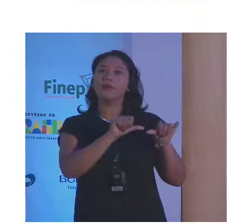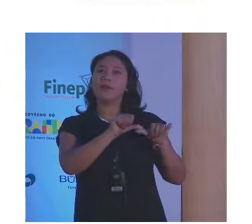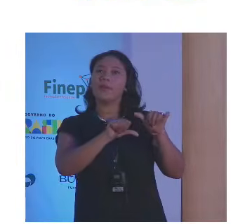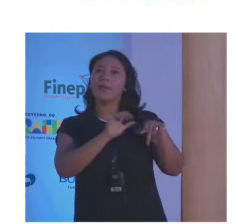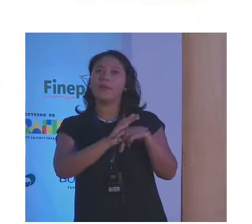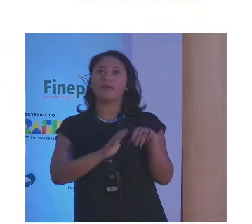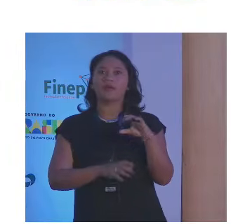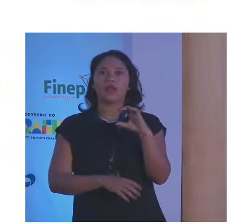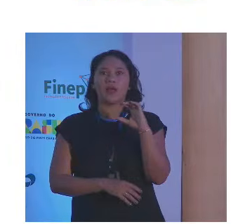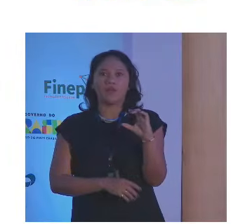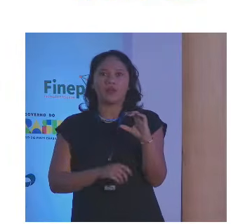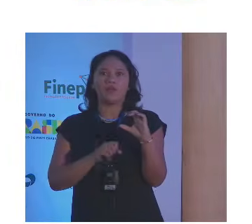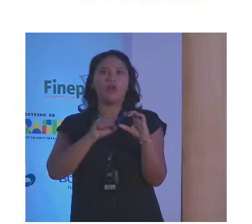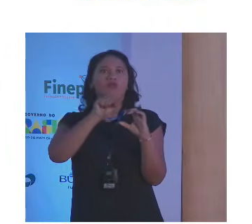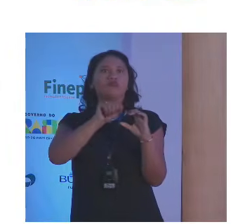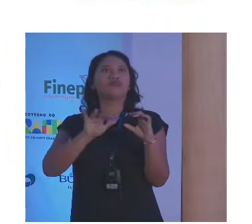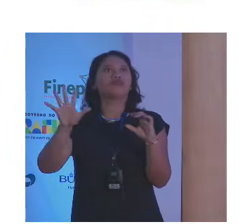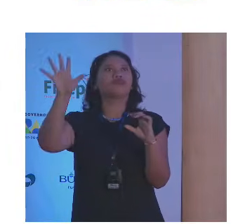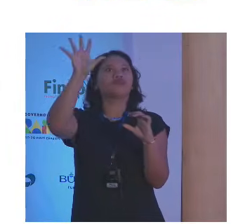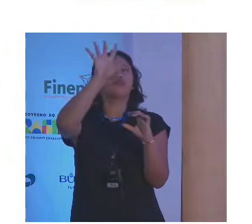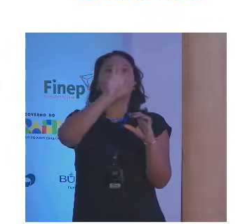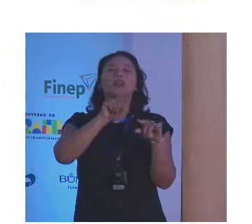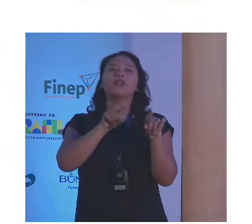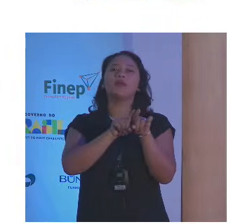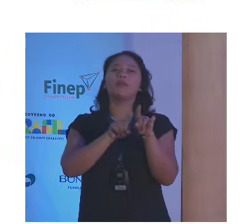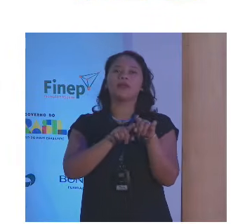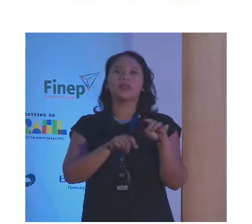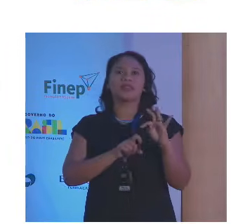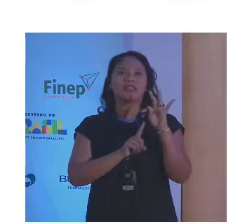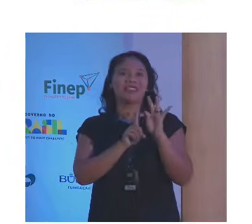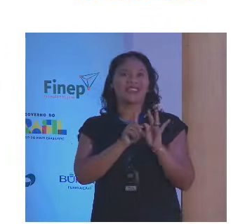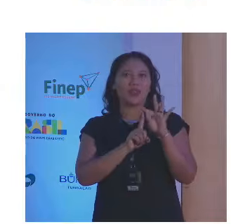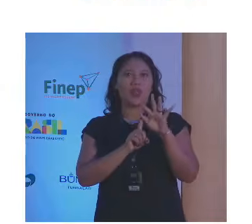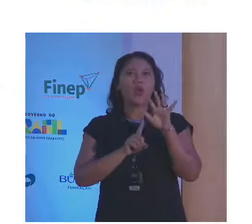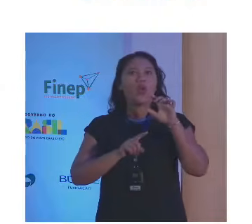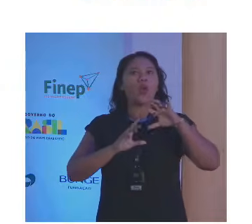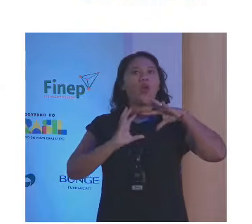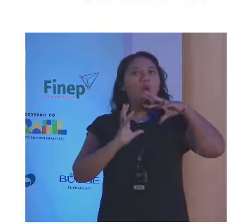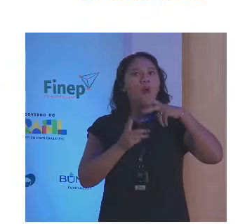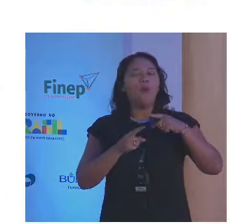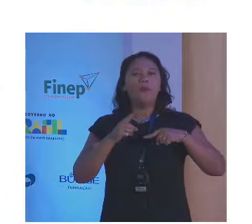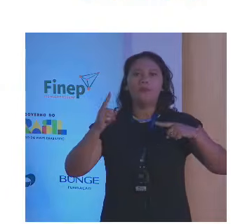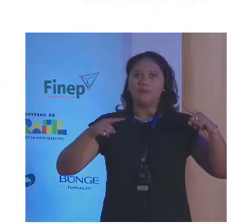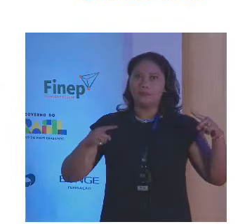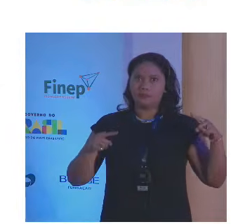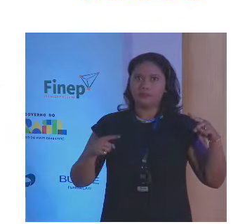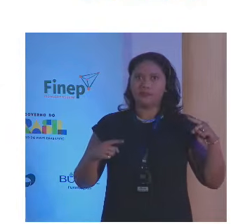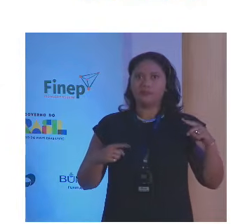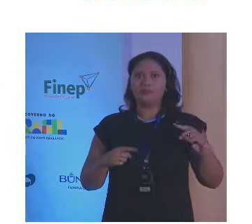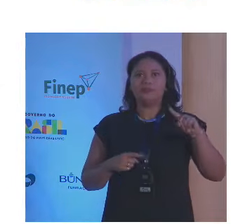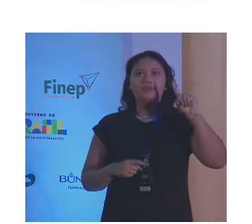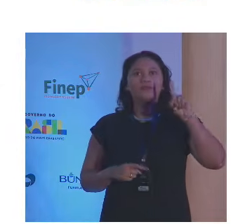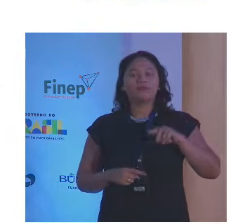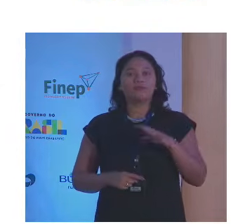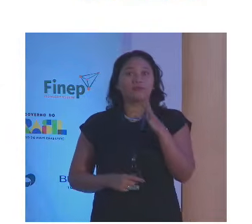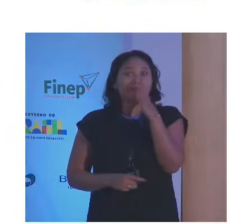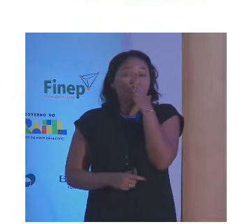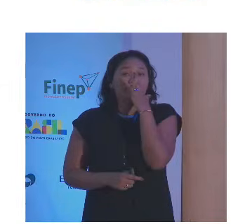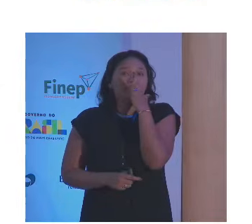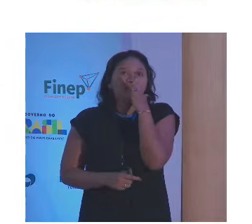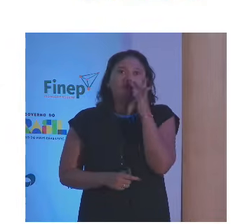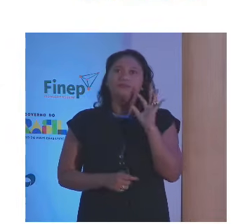surface temperature, the covariance between the two variables is astounding.